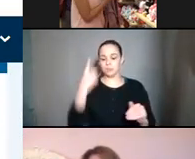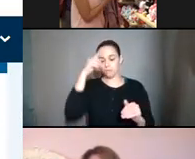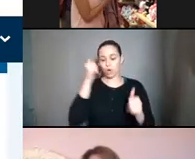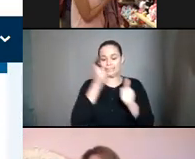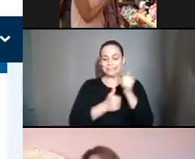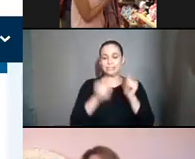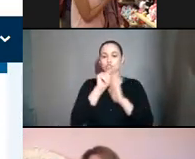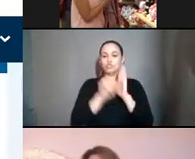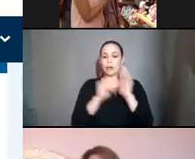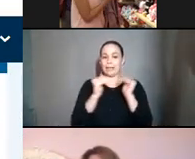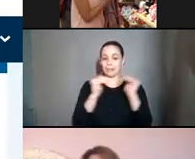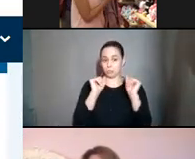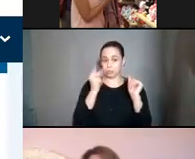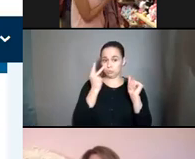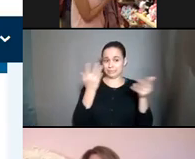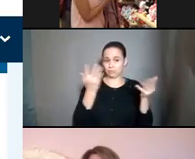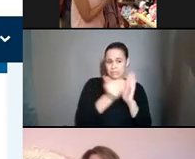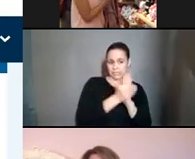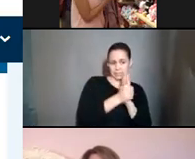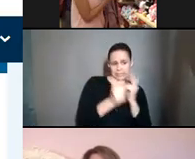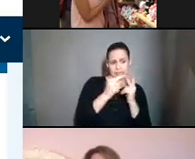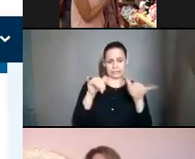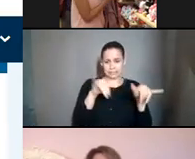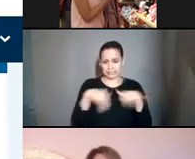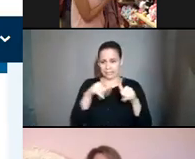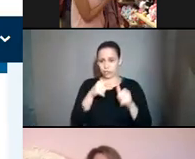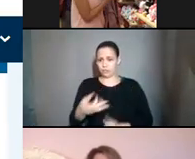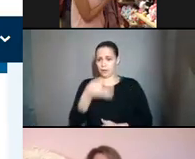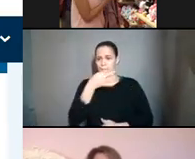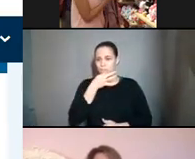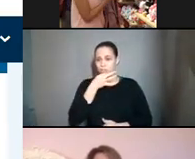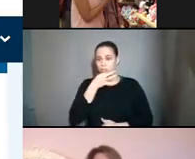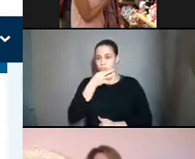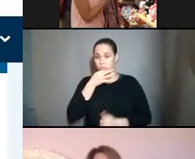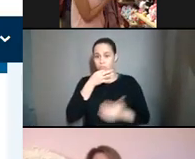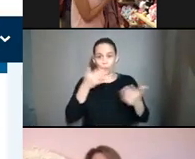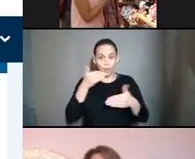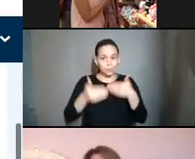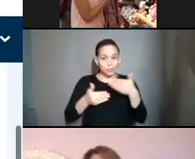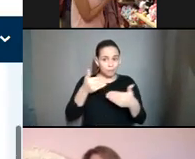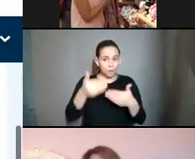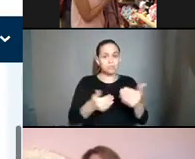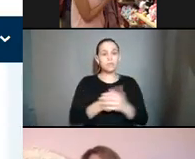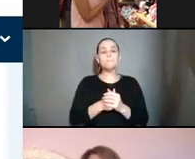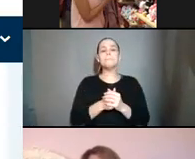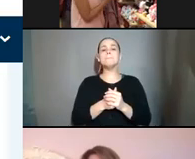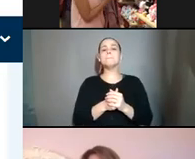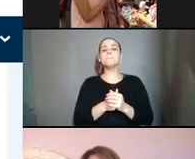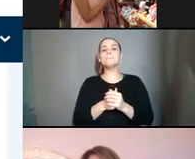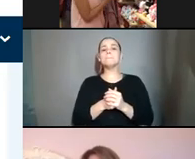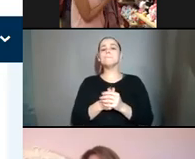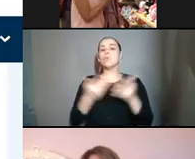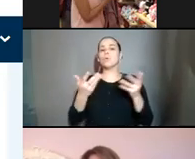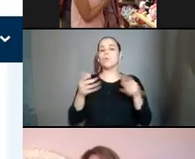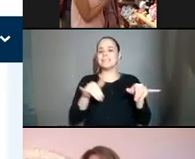standards your child is proficient in progress on, or standards that your child has